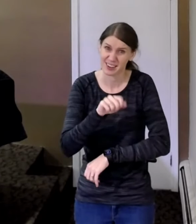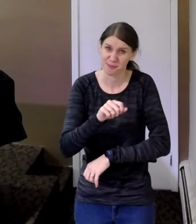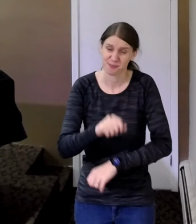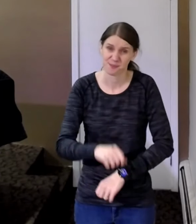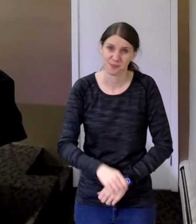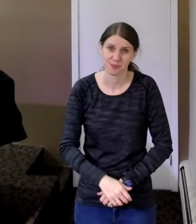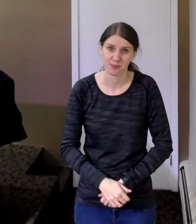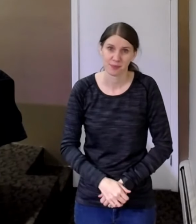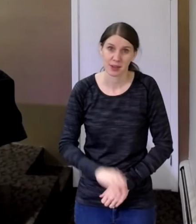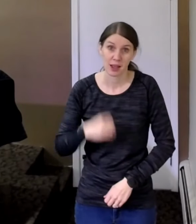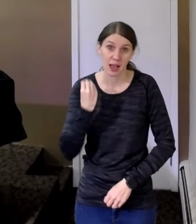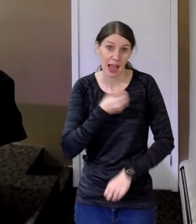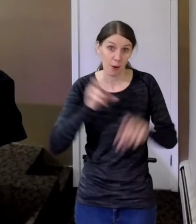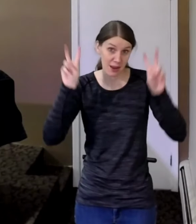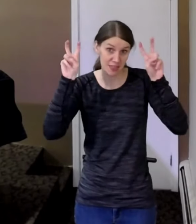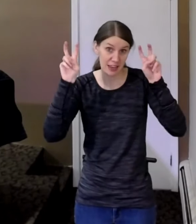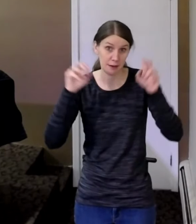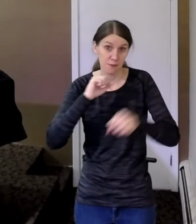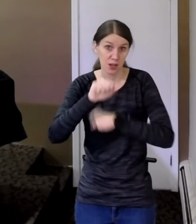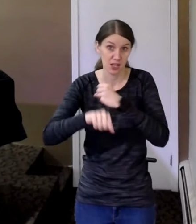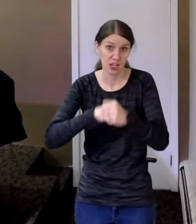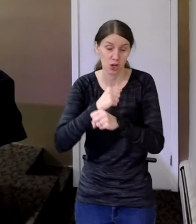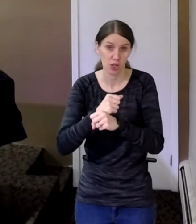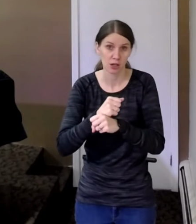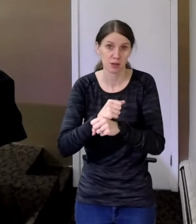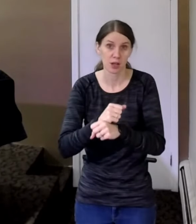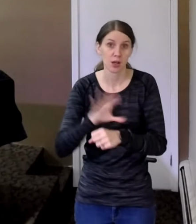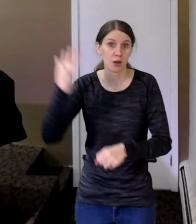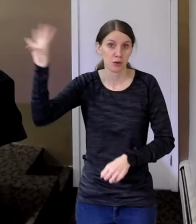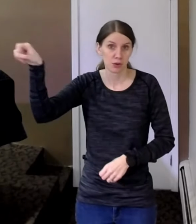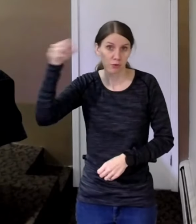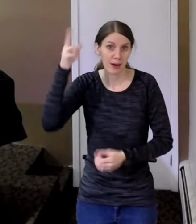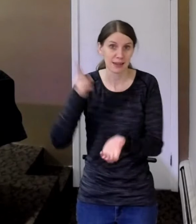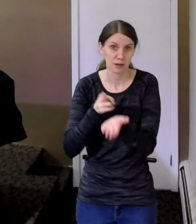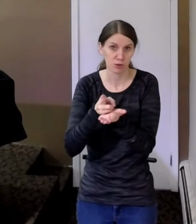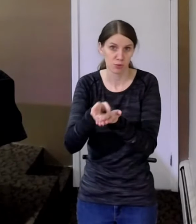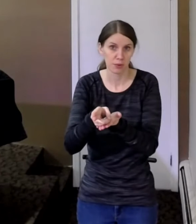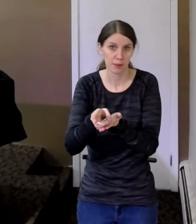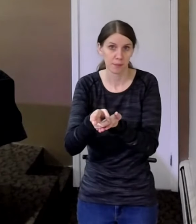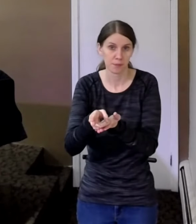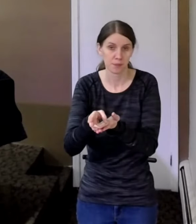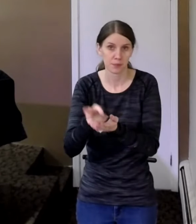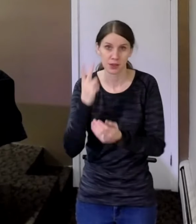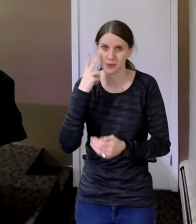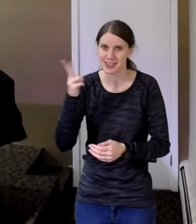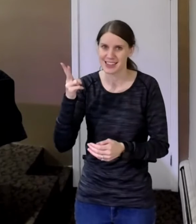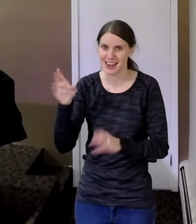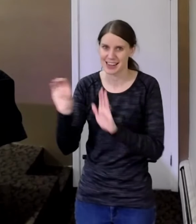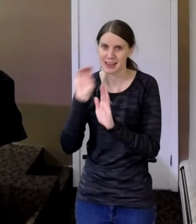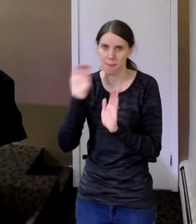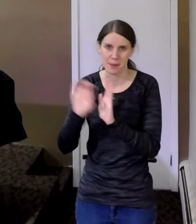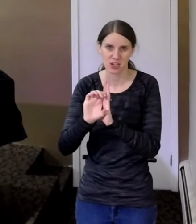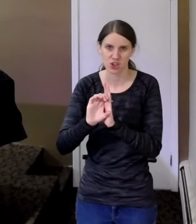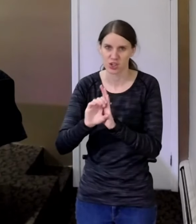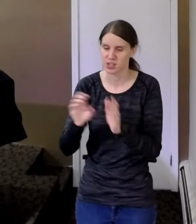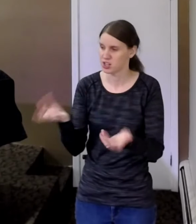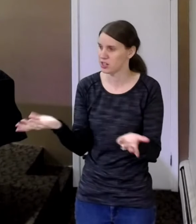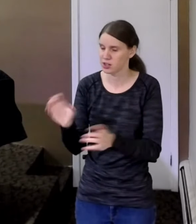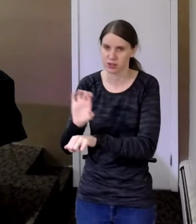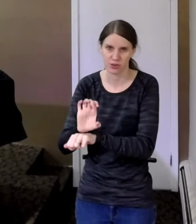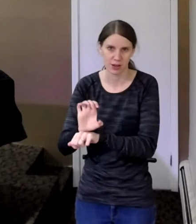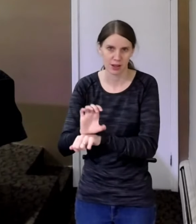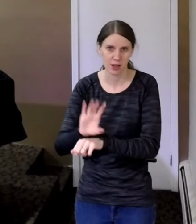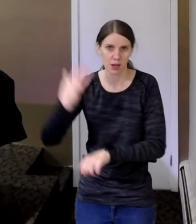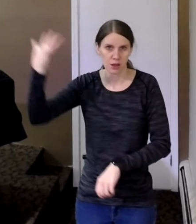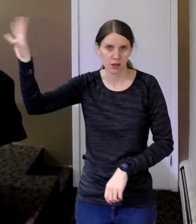Our theme for this year is grace and truth. You see it on the banners. You see it on the bulletin. You see it everywhere.